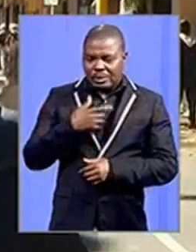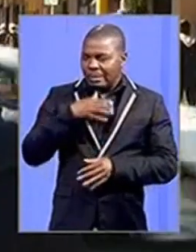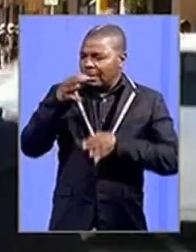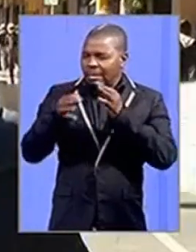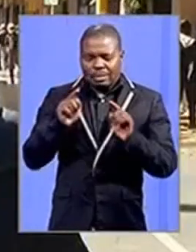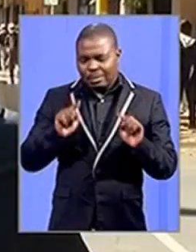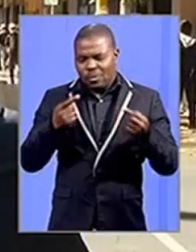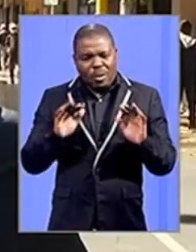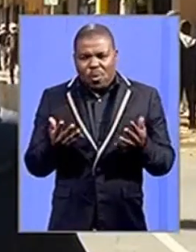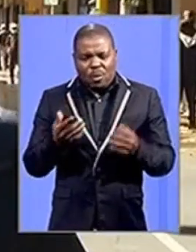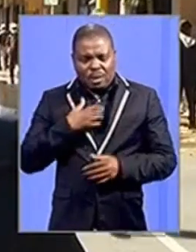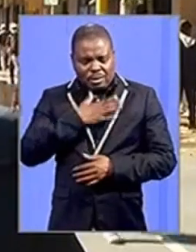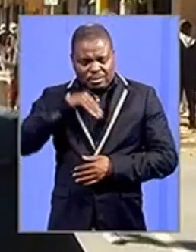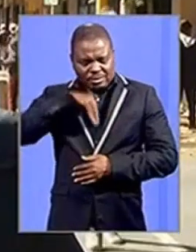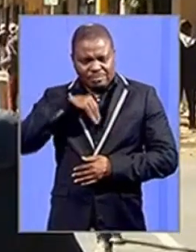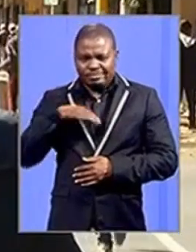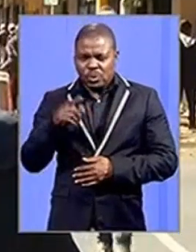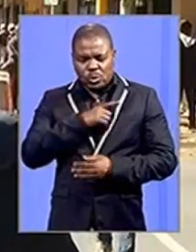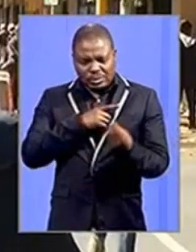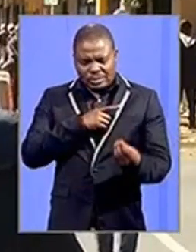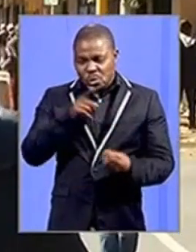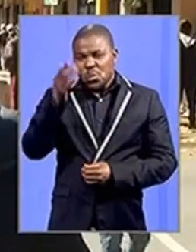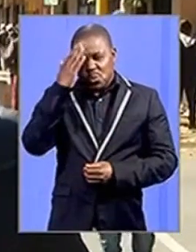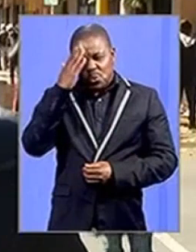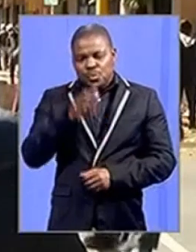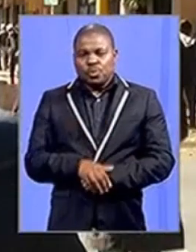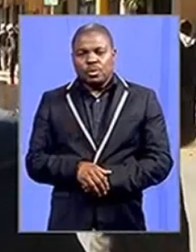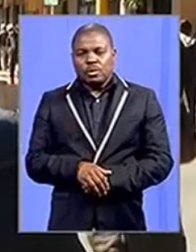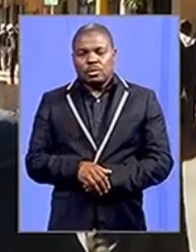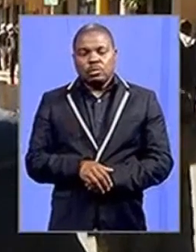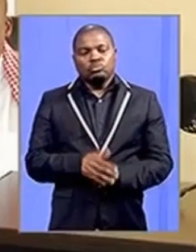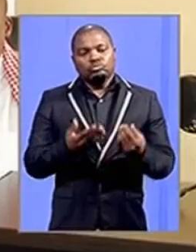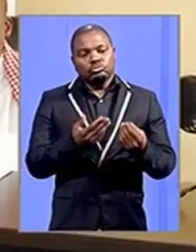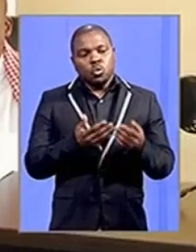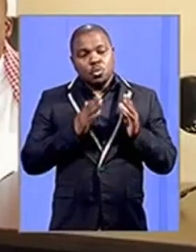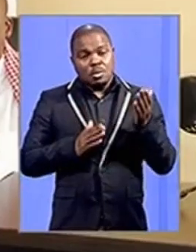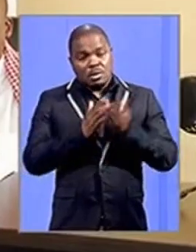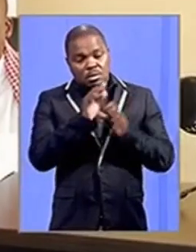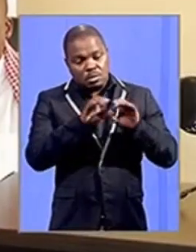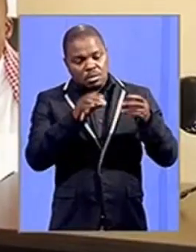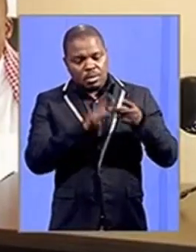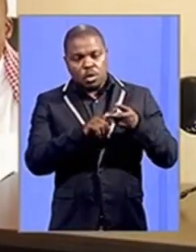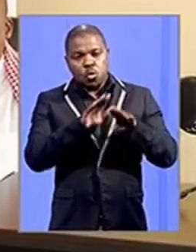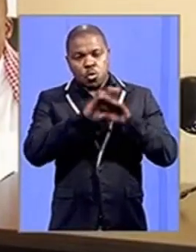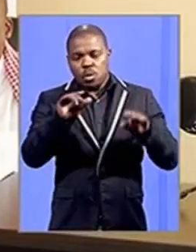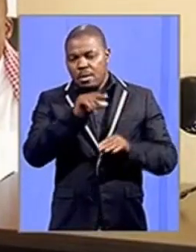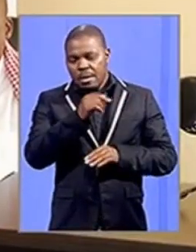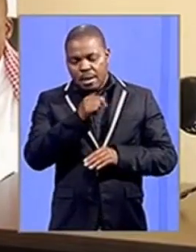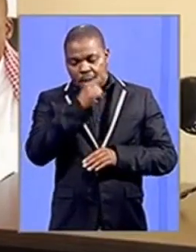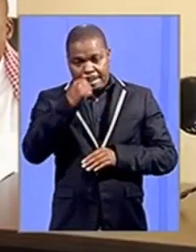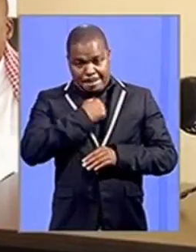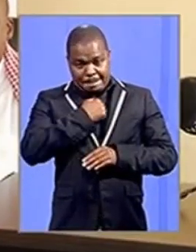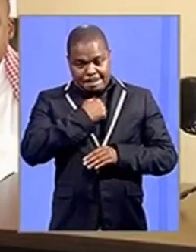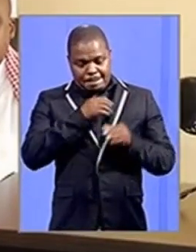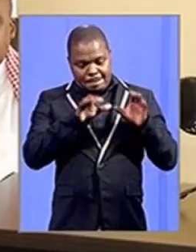explain for you that thing. How you're feeling if you have a child, you know that about. Ba mokgatlo wa ditshwanelo tša batho Not in My Name ba thekgalapa